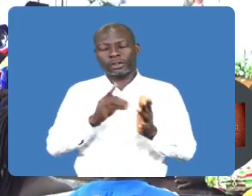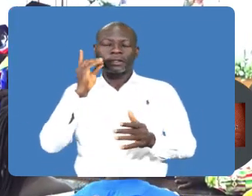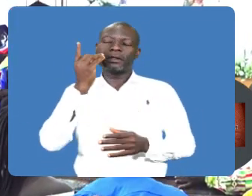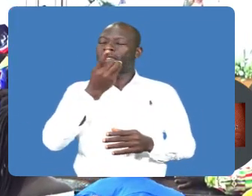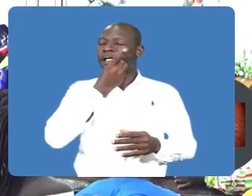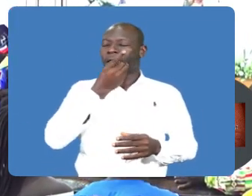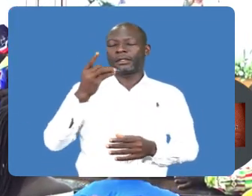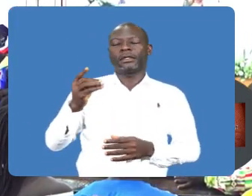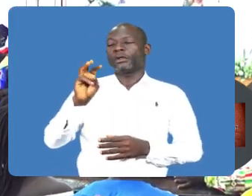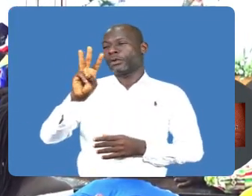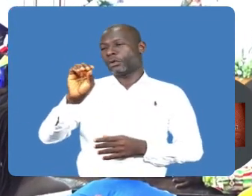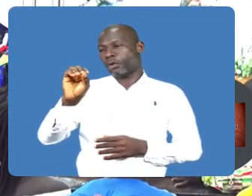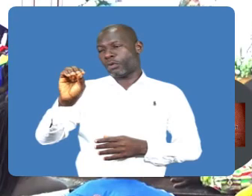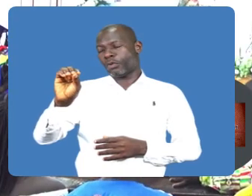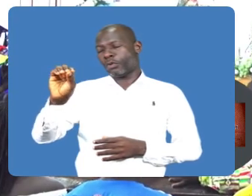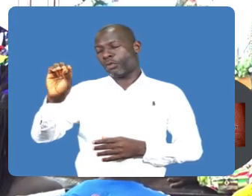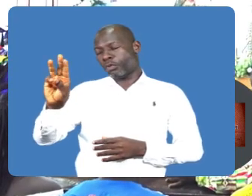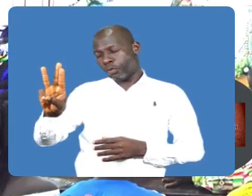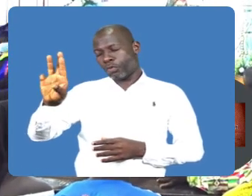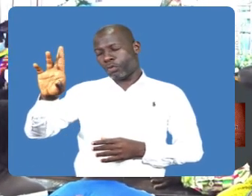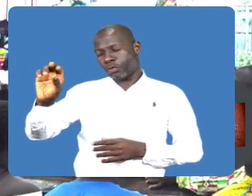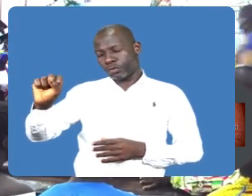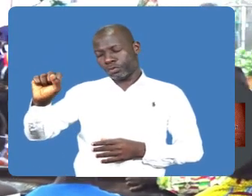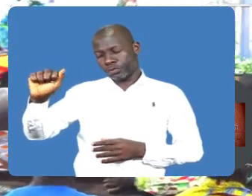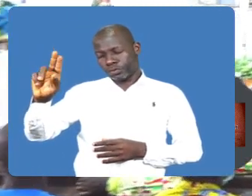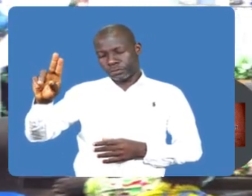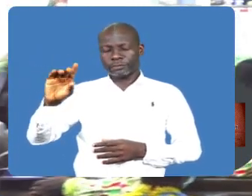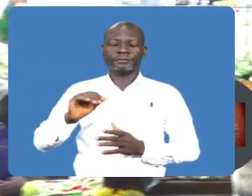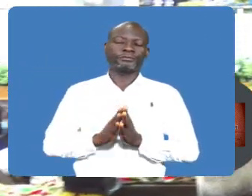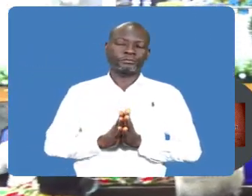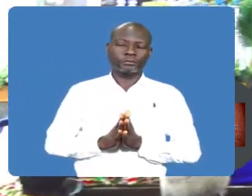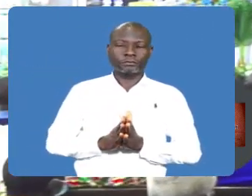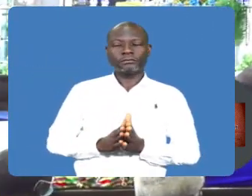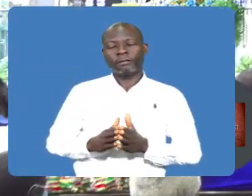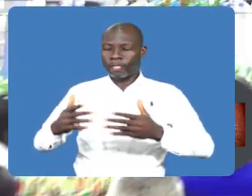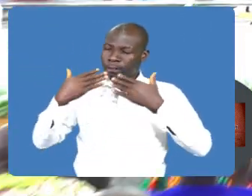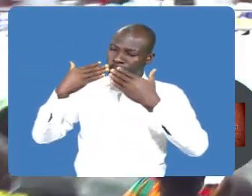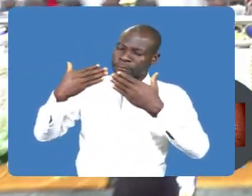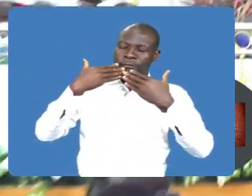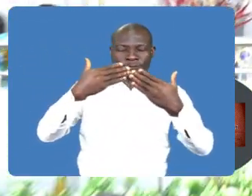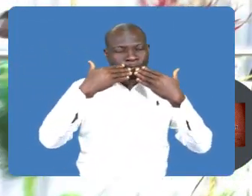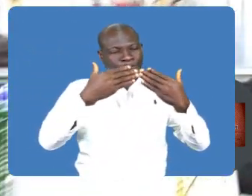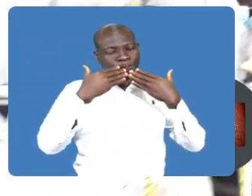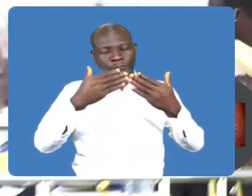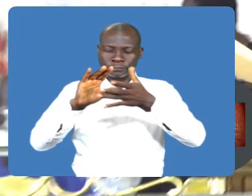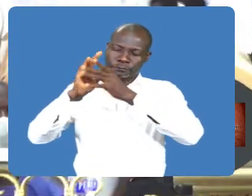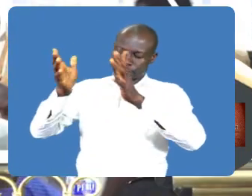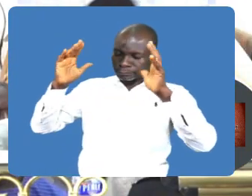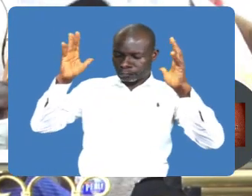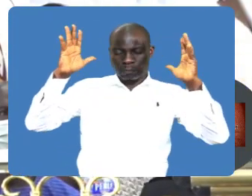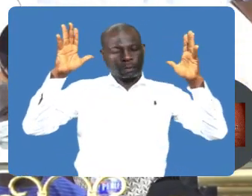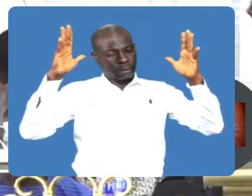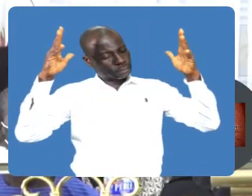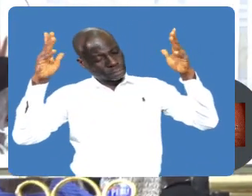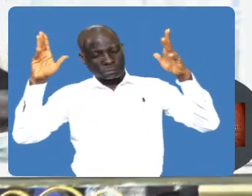Brother Dr. Daniel Owusu Esiema. Momaye fan sembom mano. Mon fan sembom